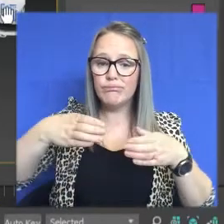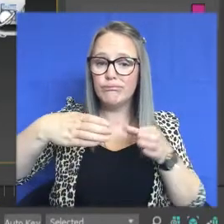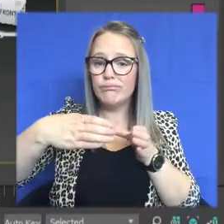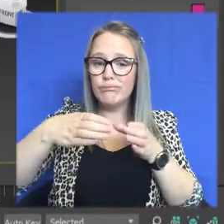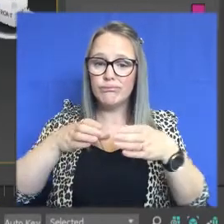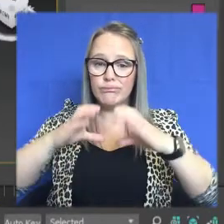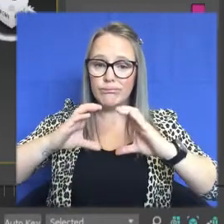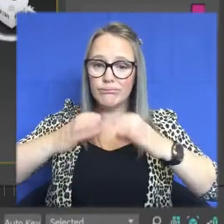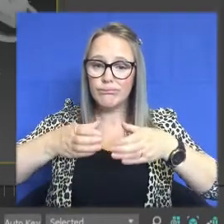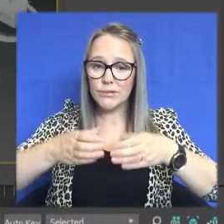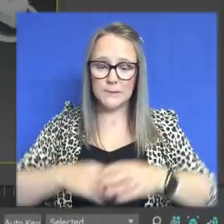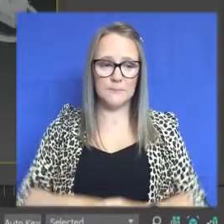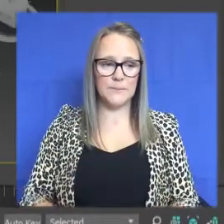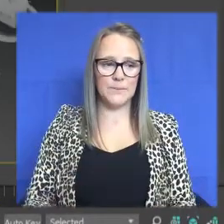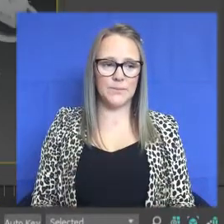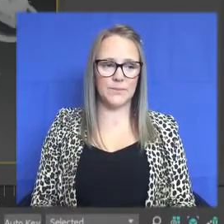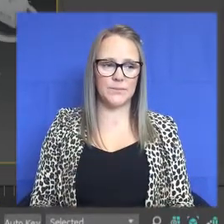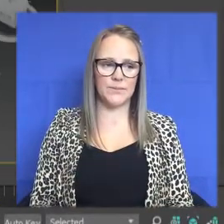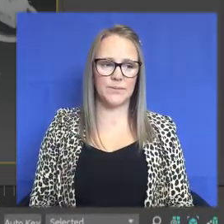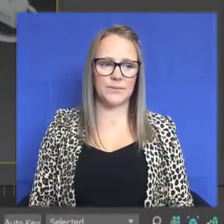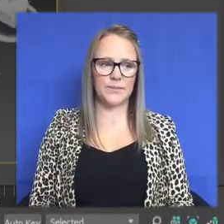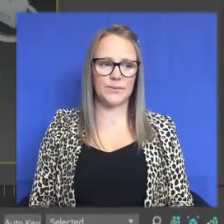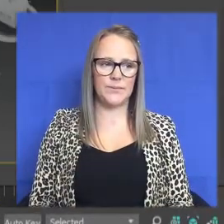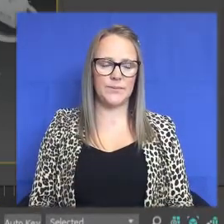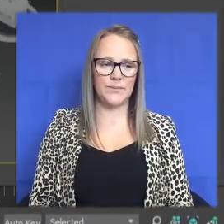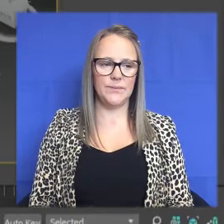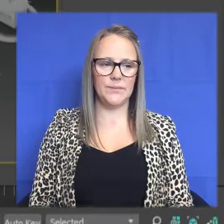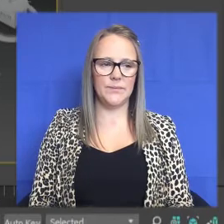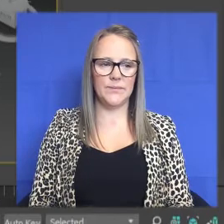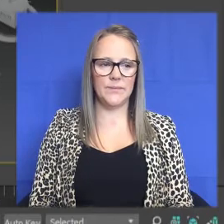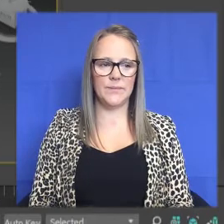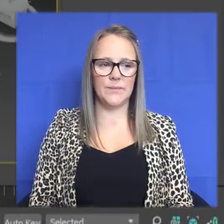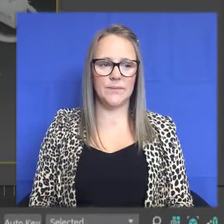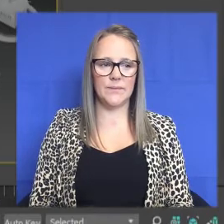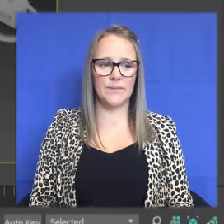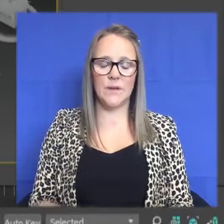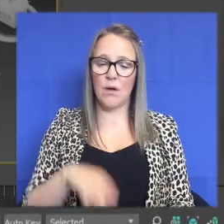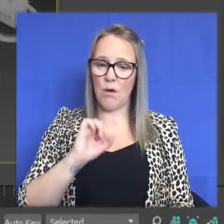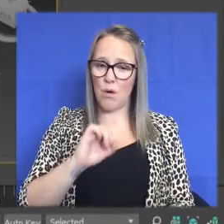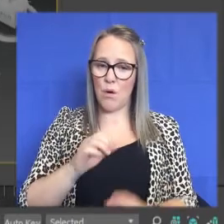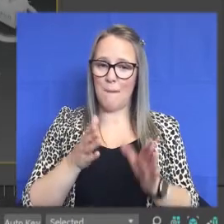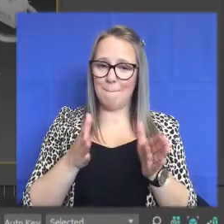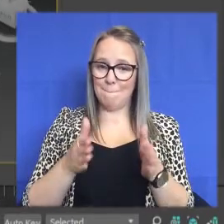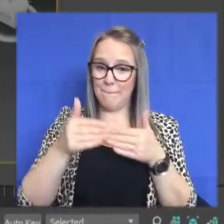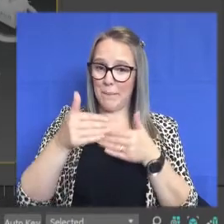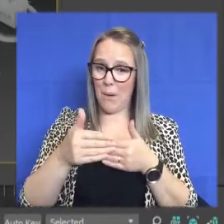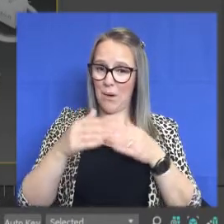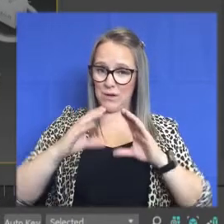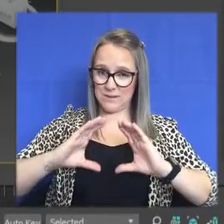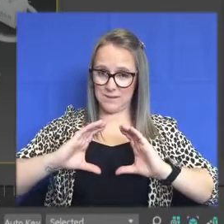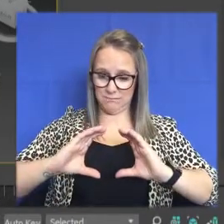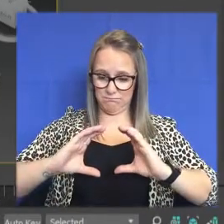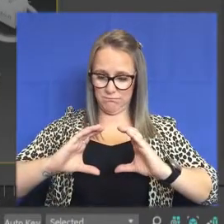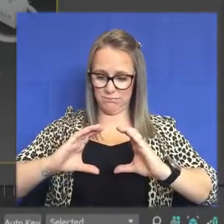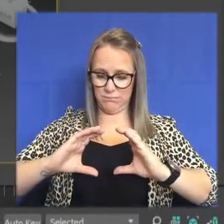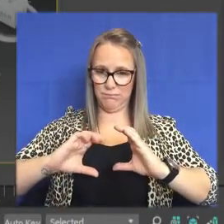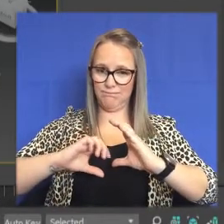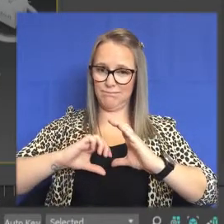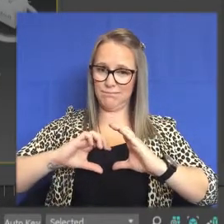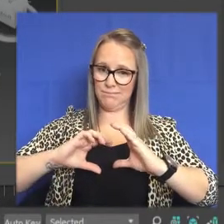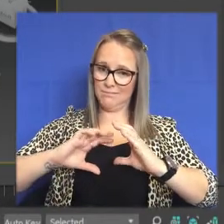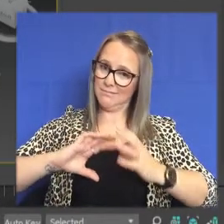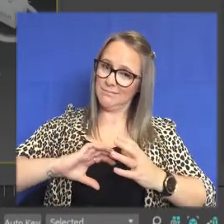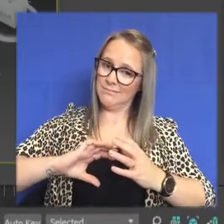to worry too much about it. Okay guys, so once you have your box, your cube actually